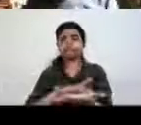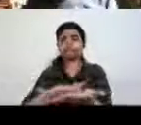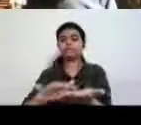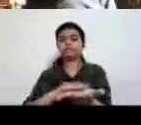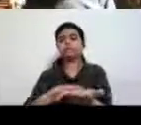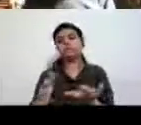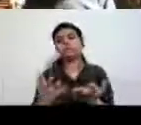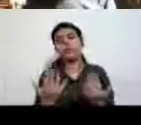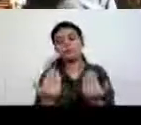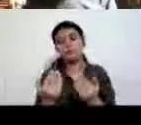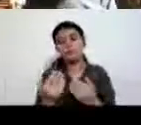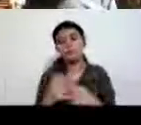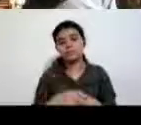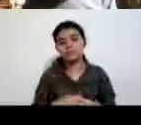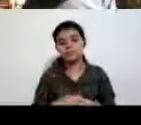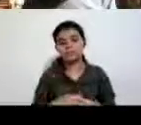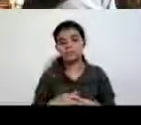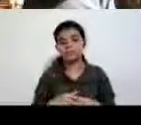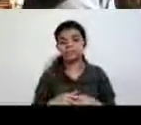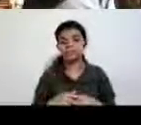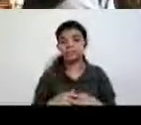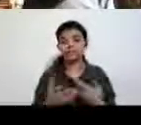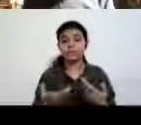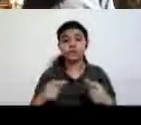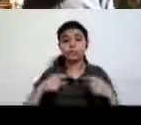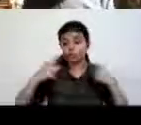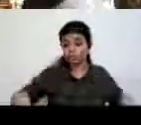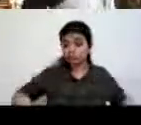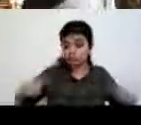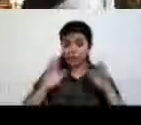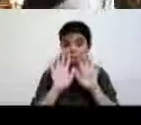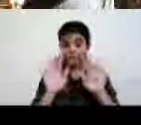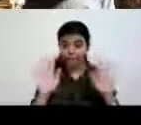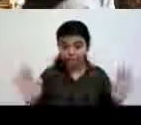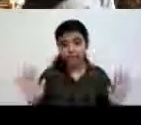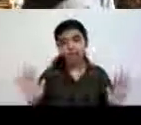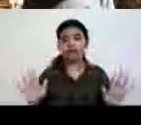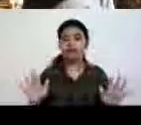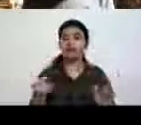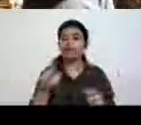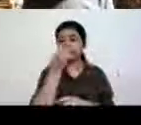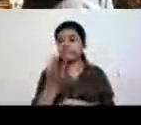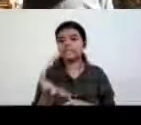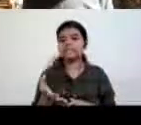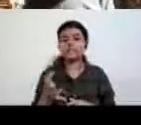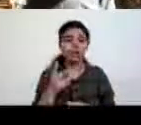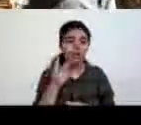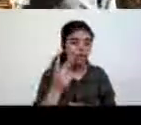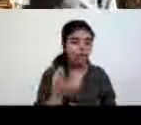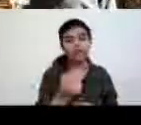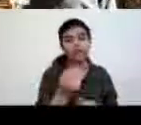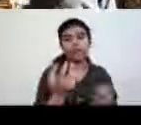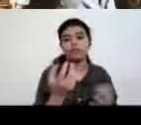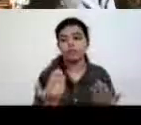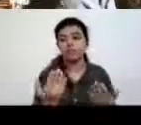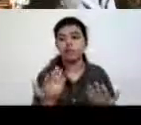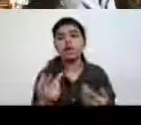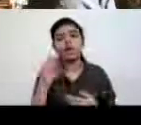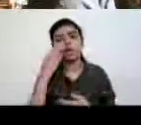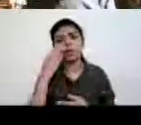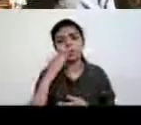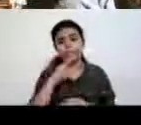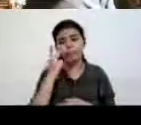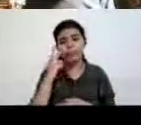easily accessed by people in a wheelchair, which can easily be found by, for example, also blind